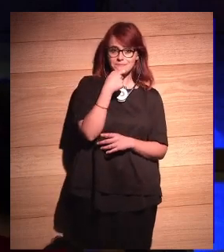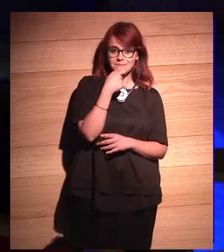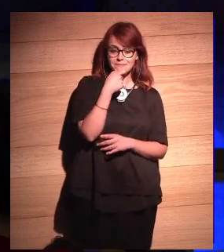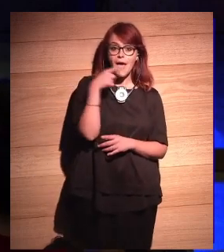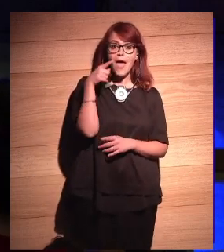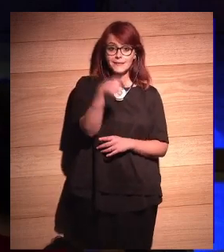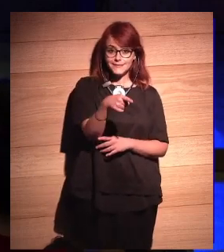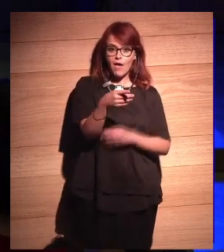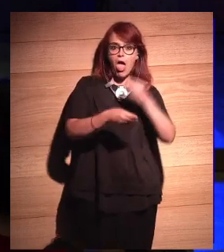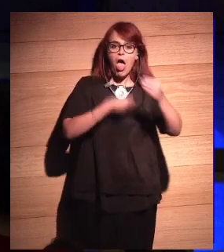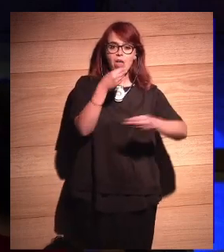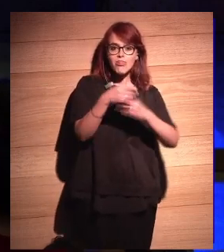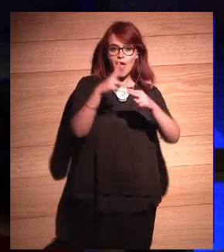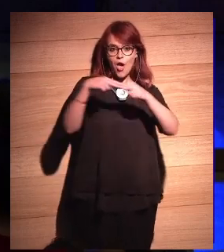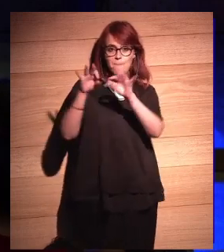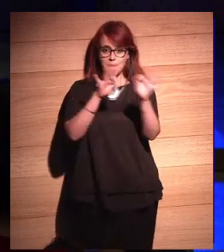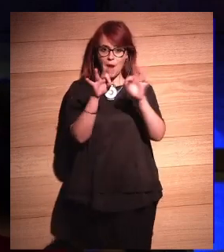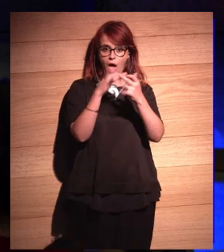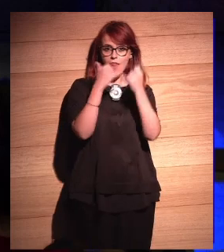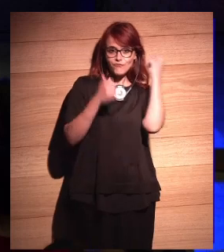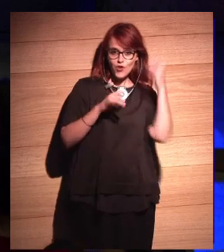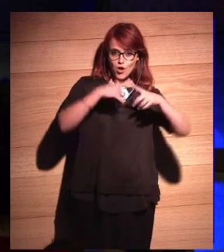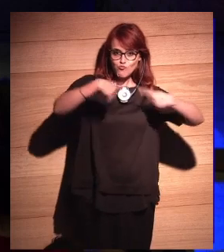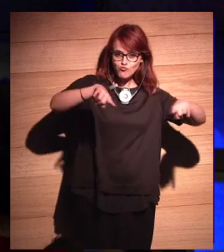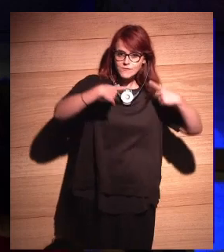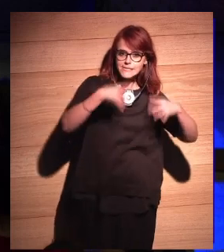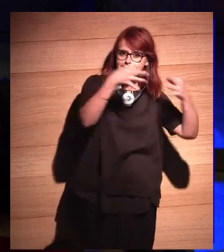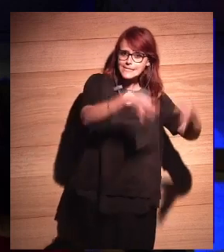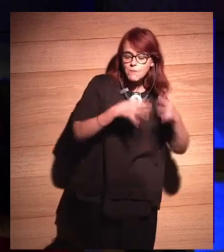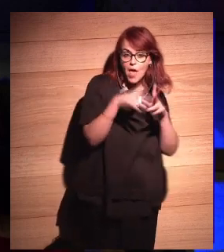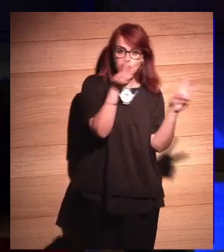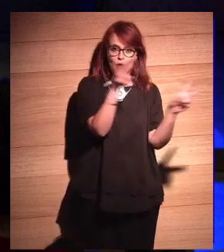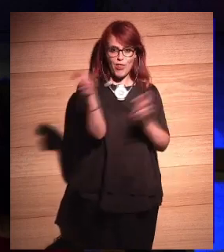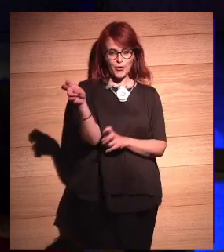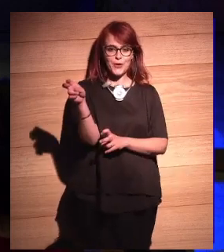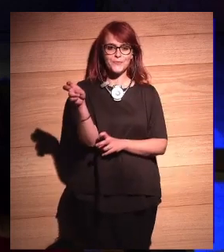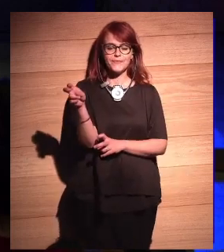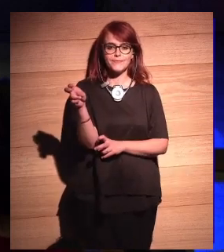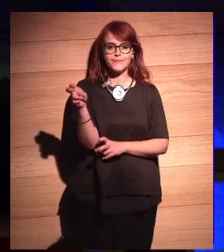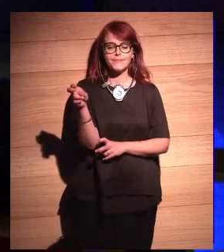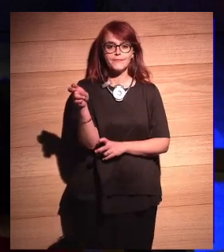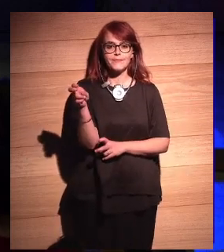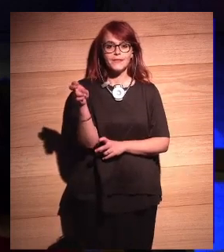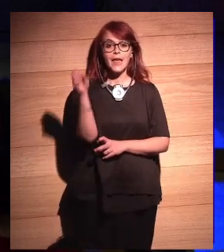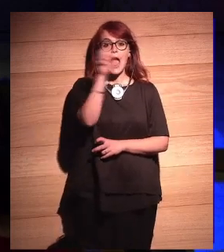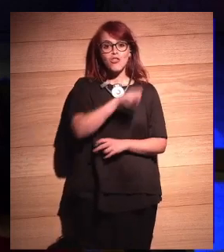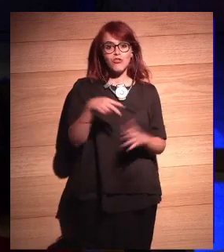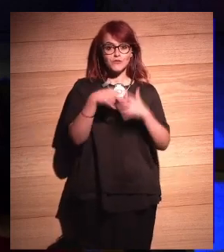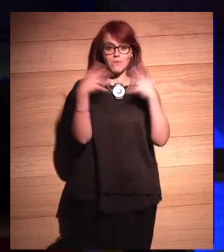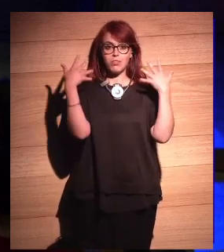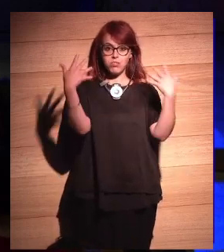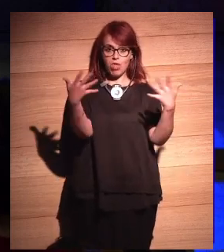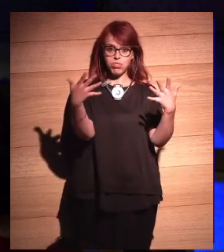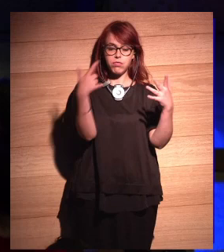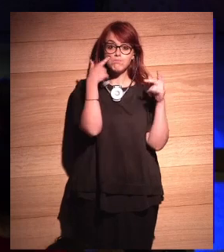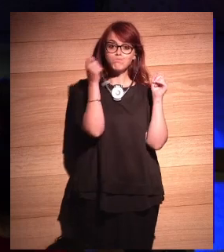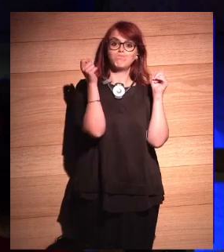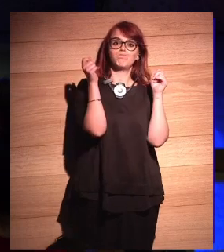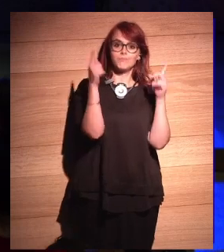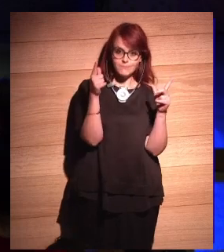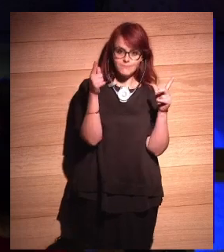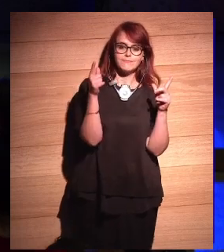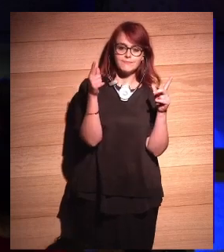too, but it always has been very innovative. And in 2010, she realized that she had